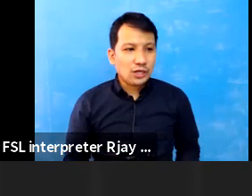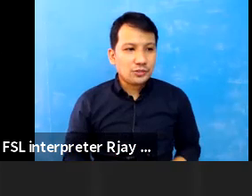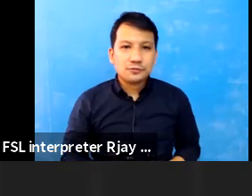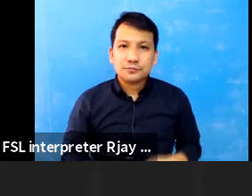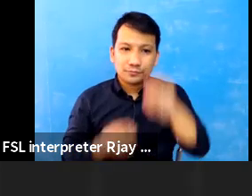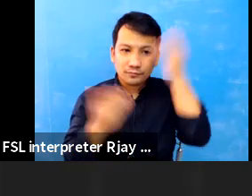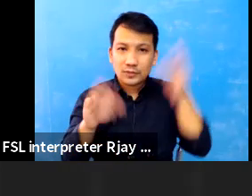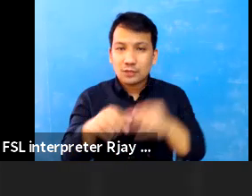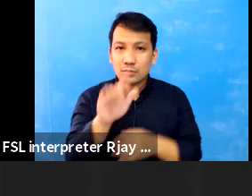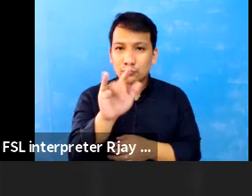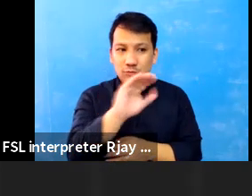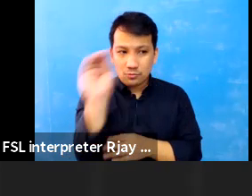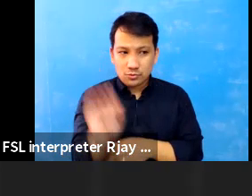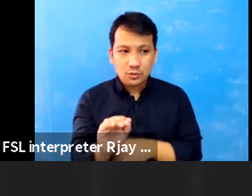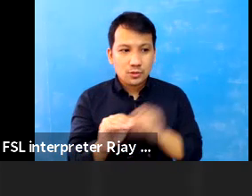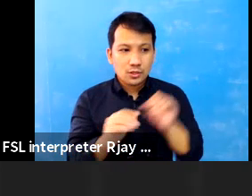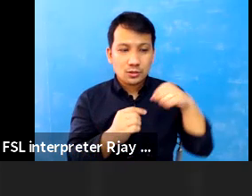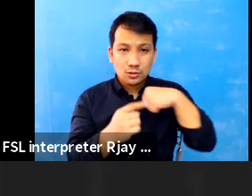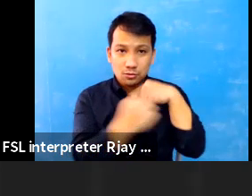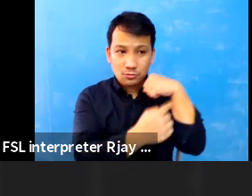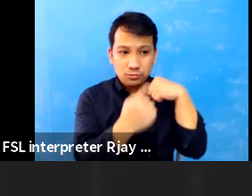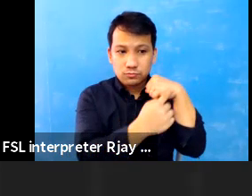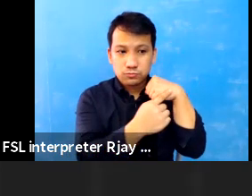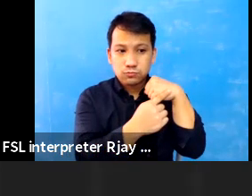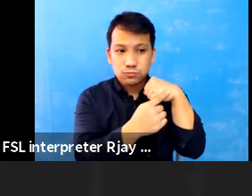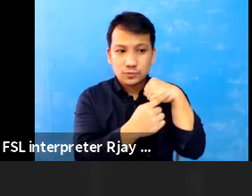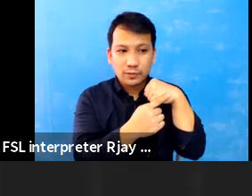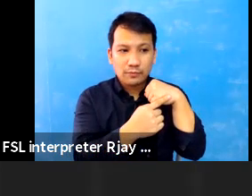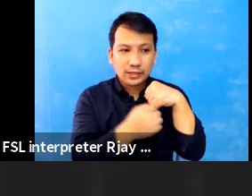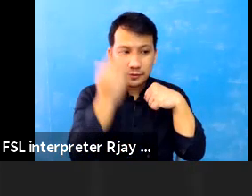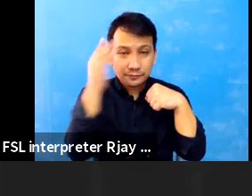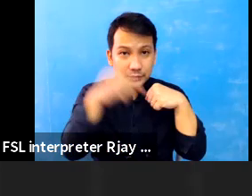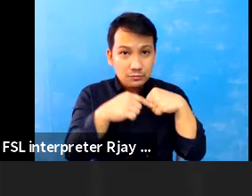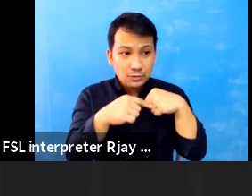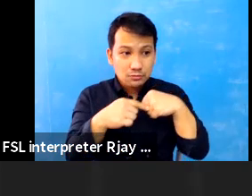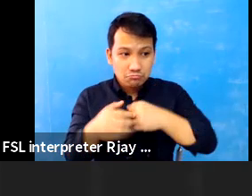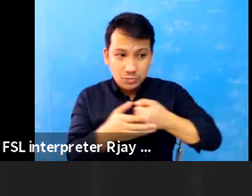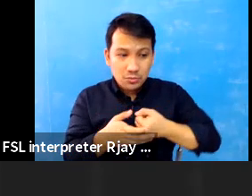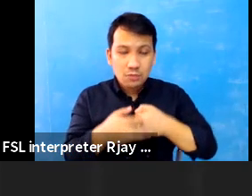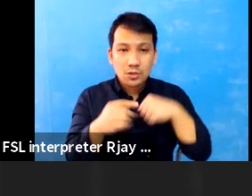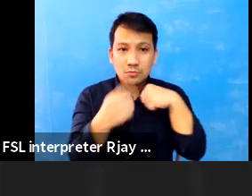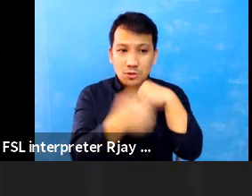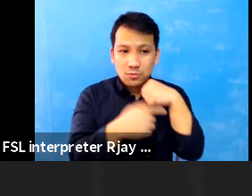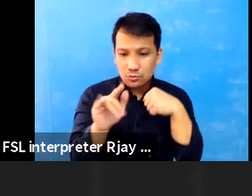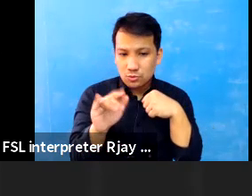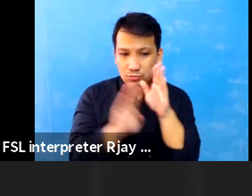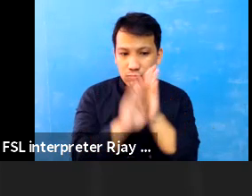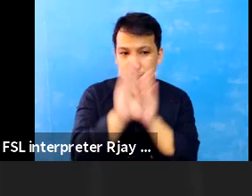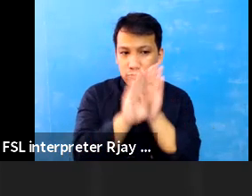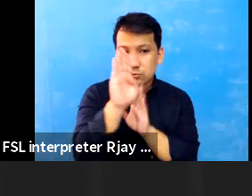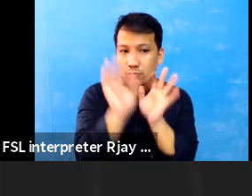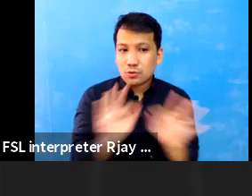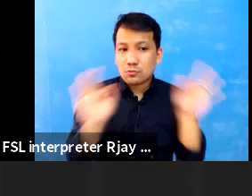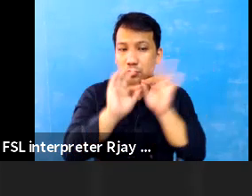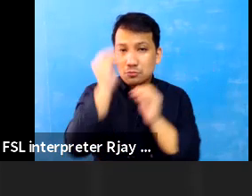about 25% of the adult brain weight. Development will take some time as we, and the importance